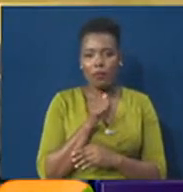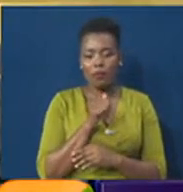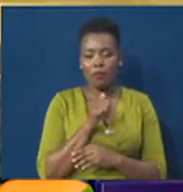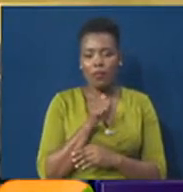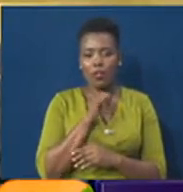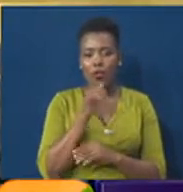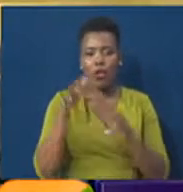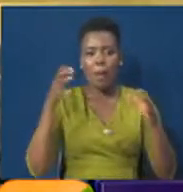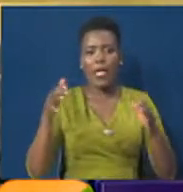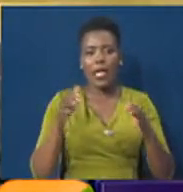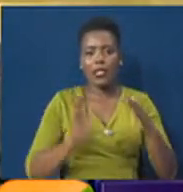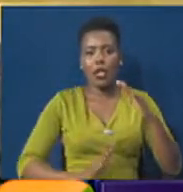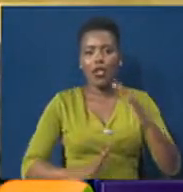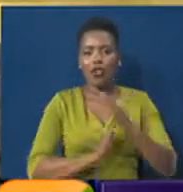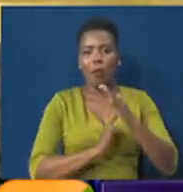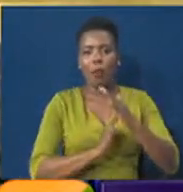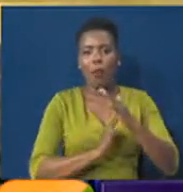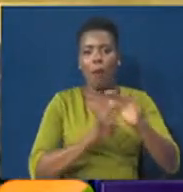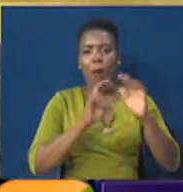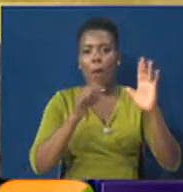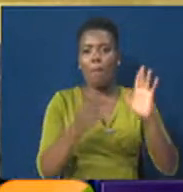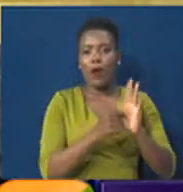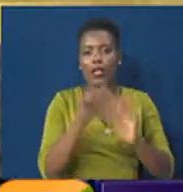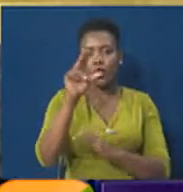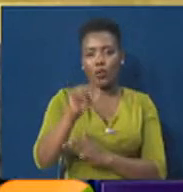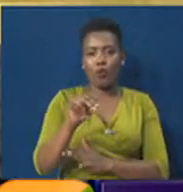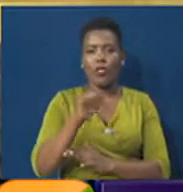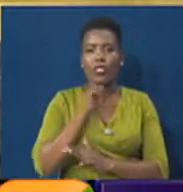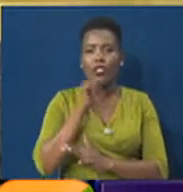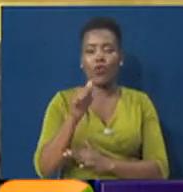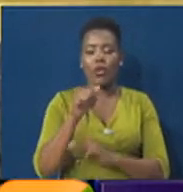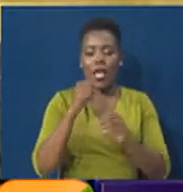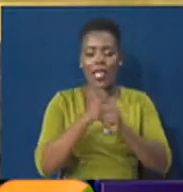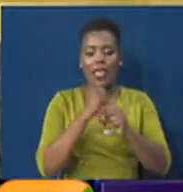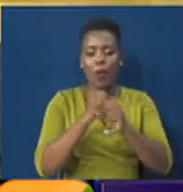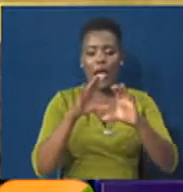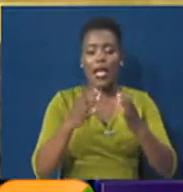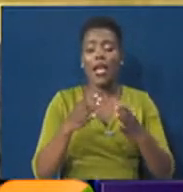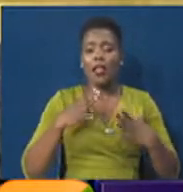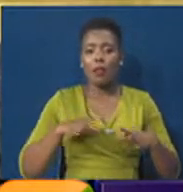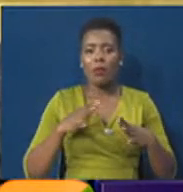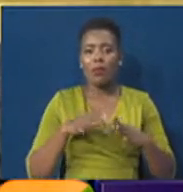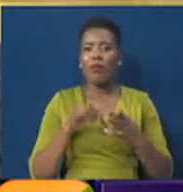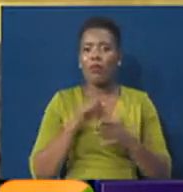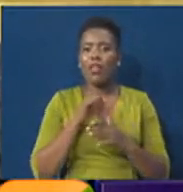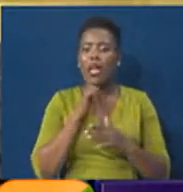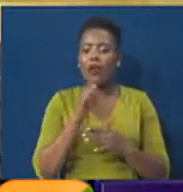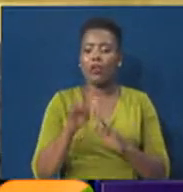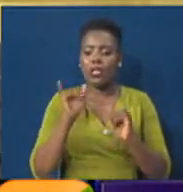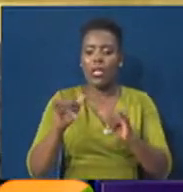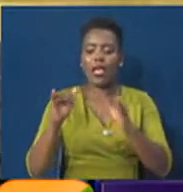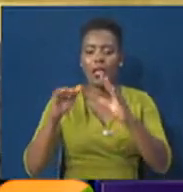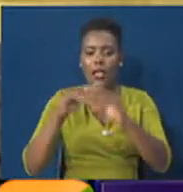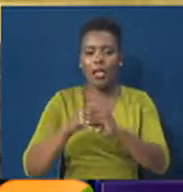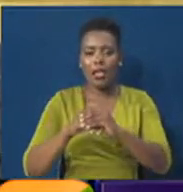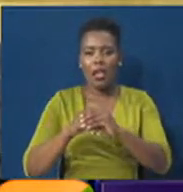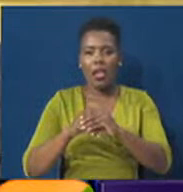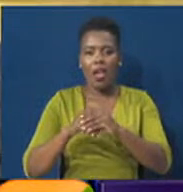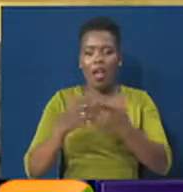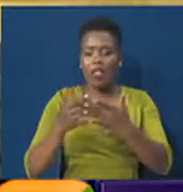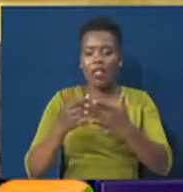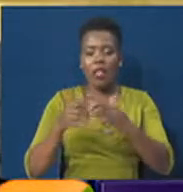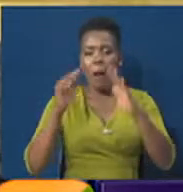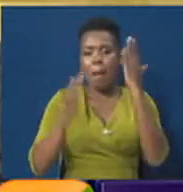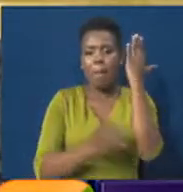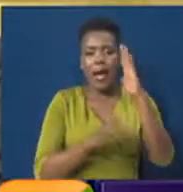our biggest priority is really not the working class. Those people don't live in caves. They live in homes. It is